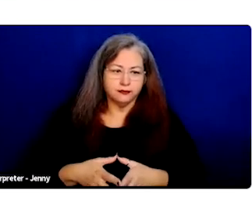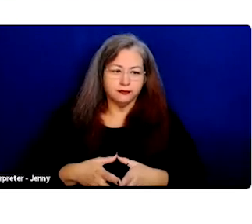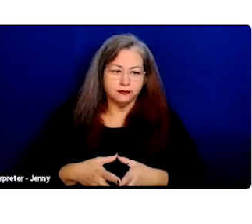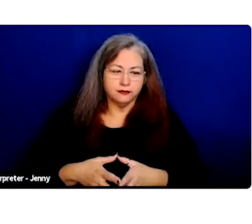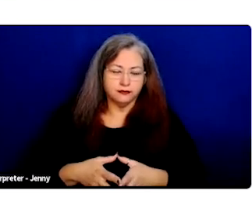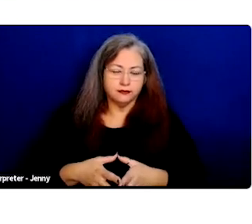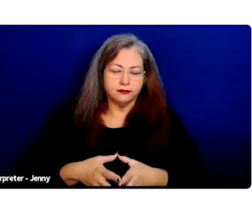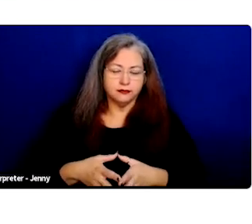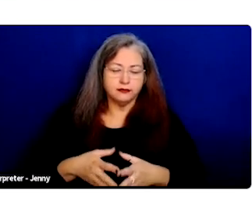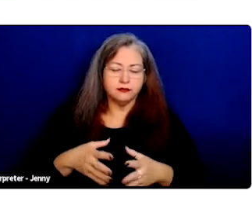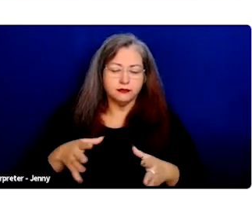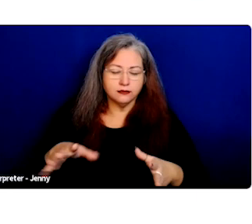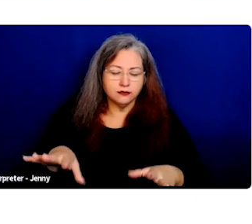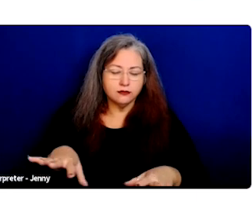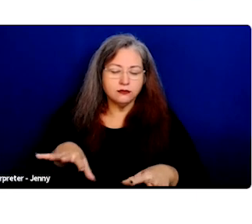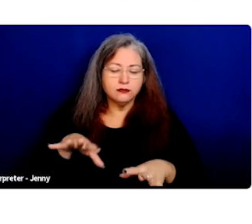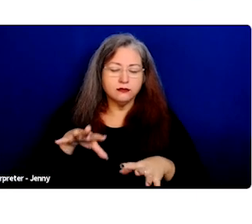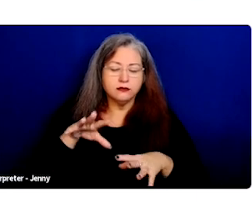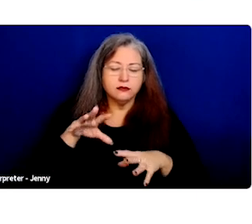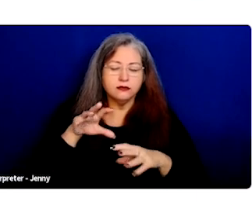Breathe that in deeply.